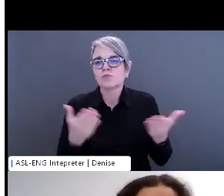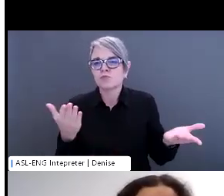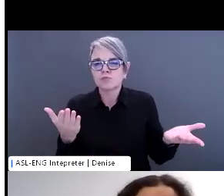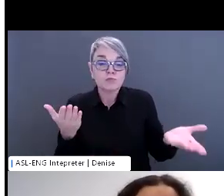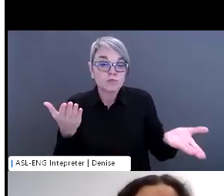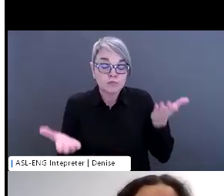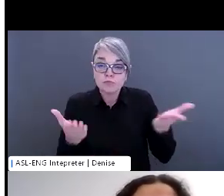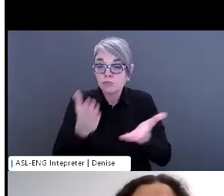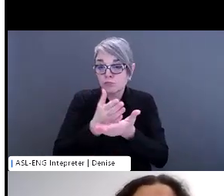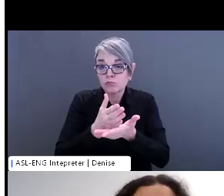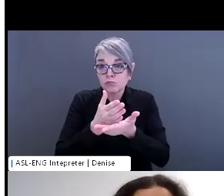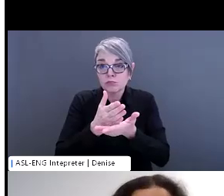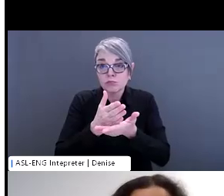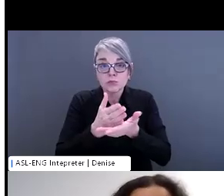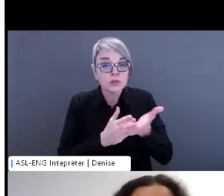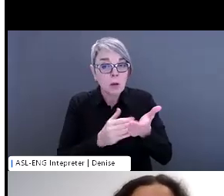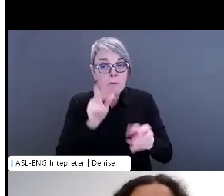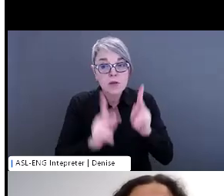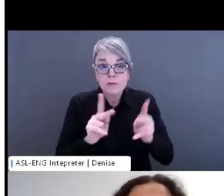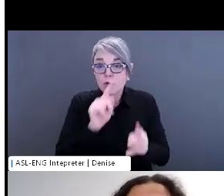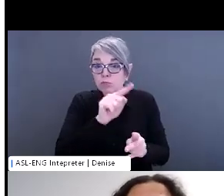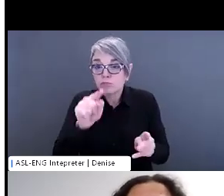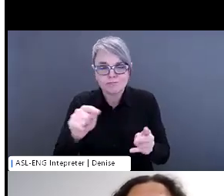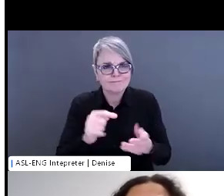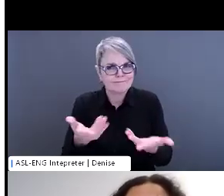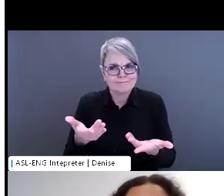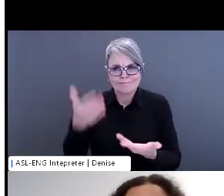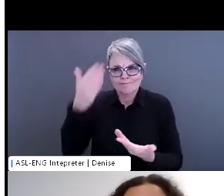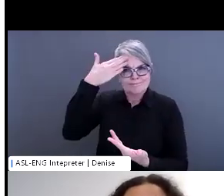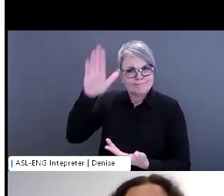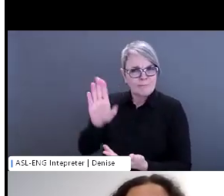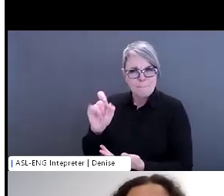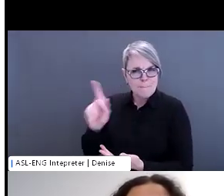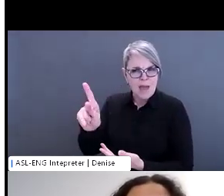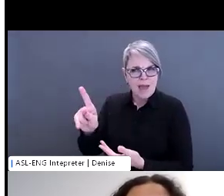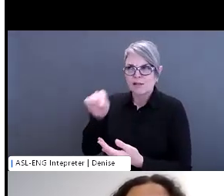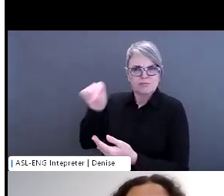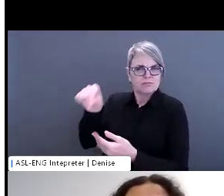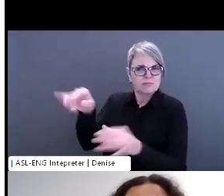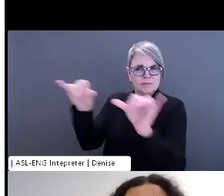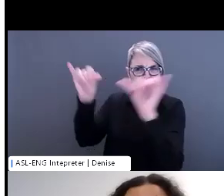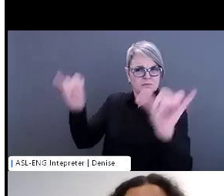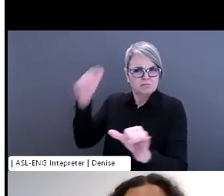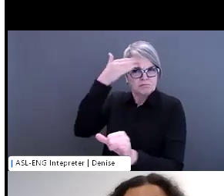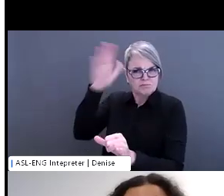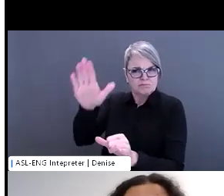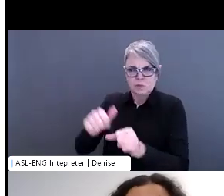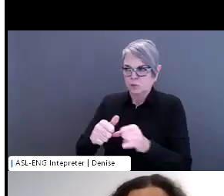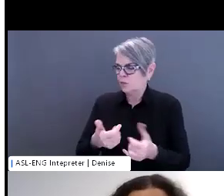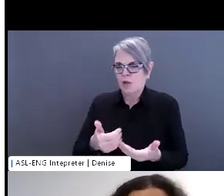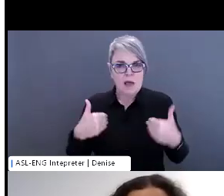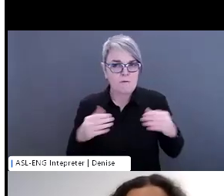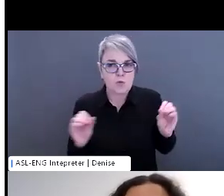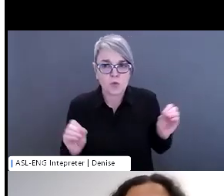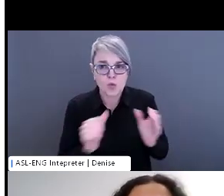with the banking system and so may not have a bank account. And there are other